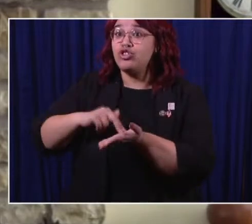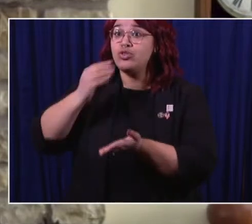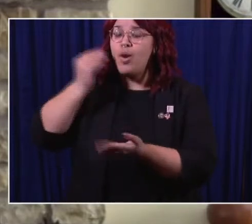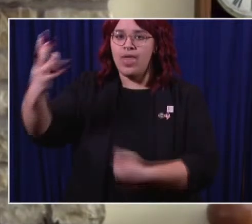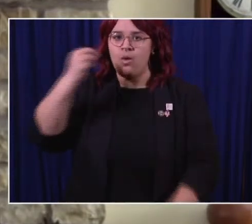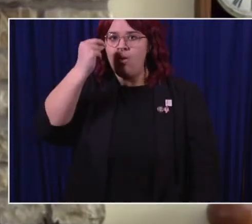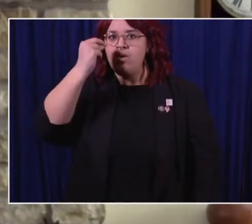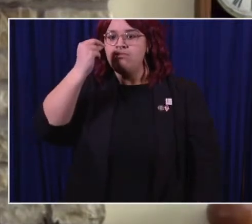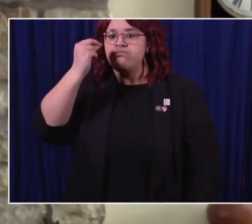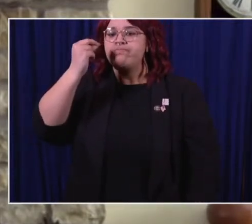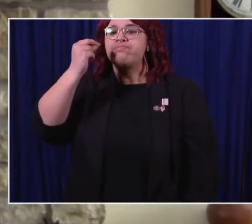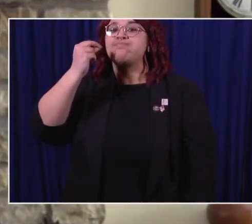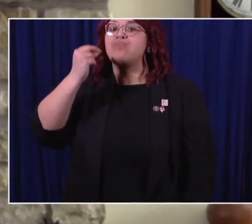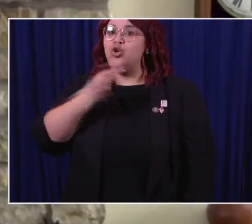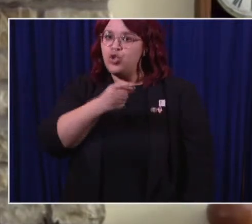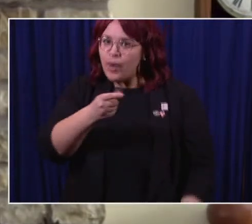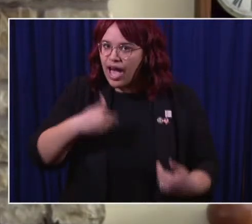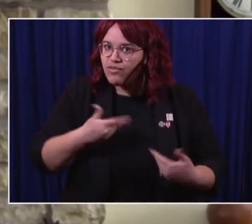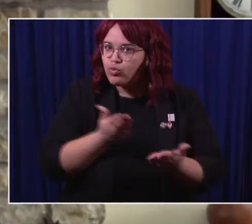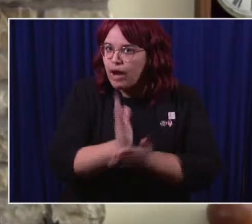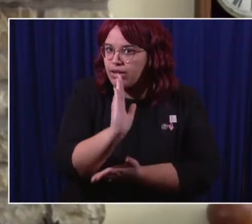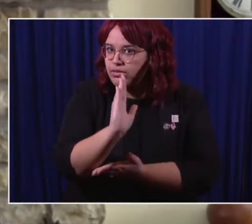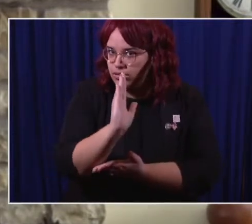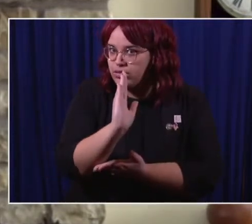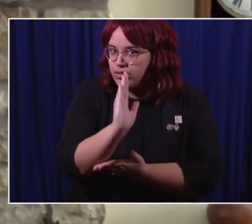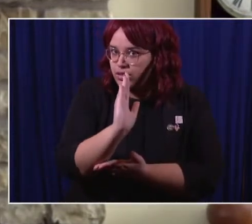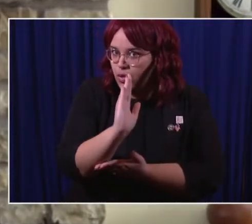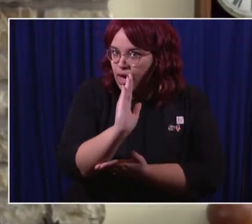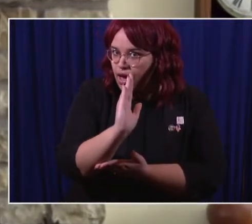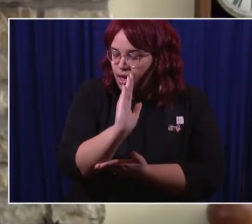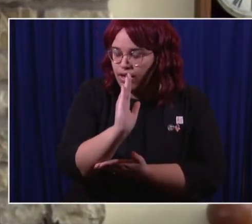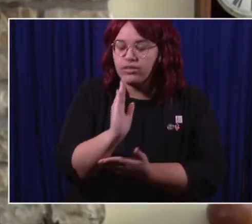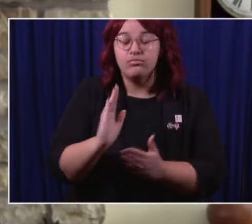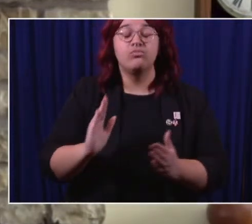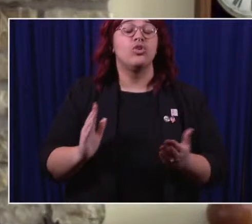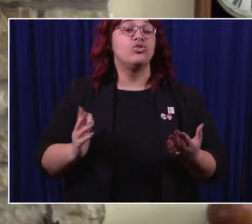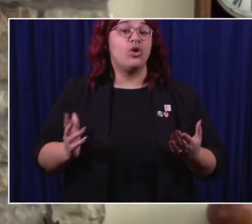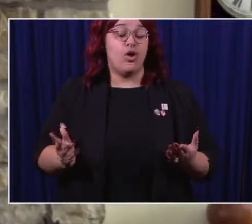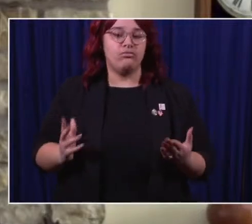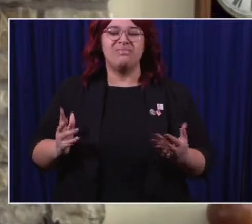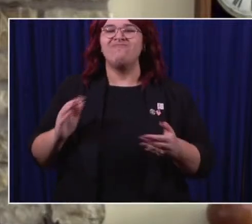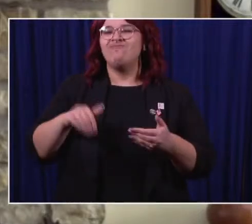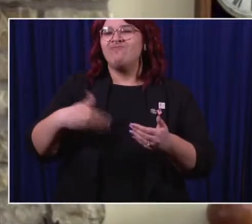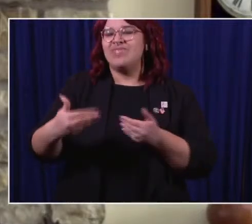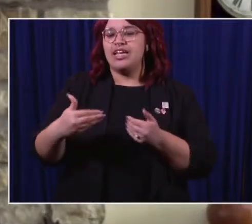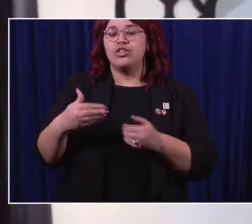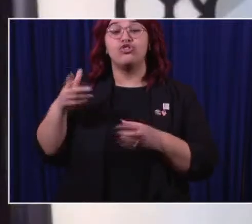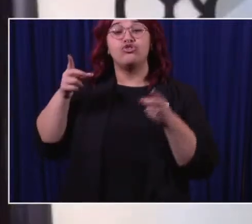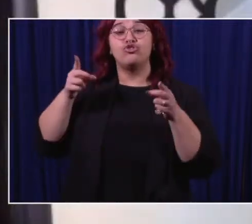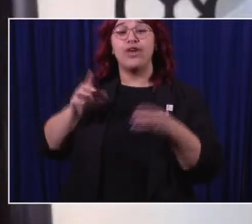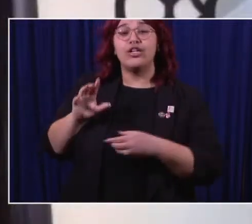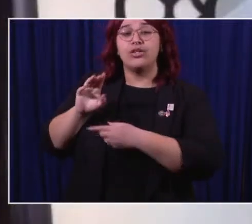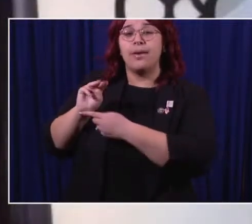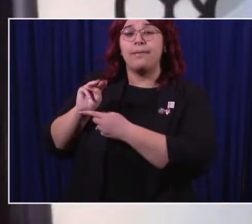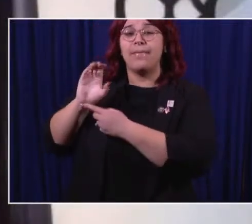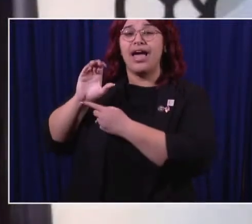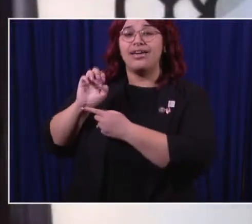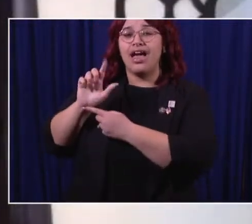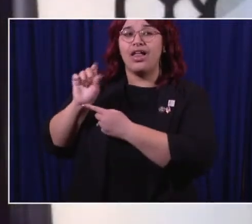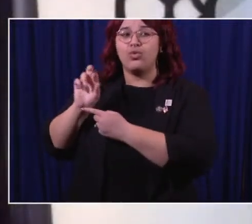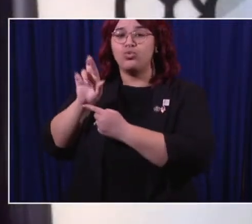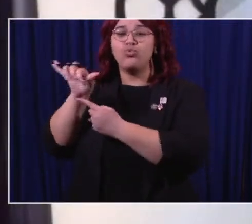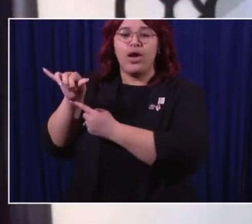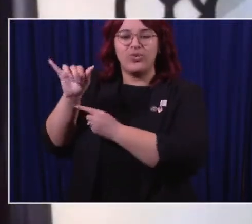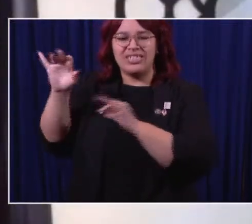needs are not being met. Director, good to have you back on. Thank you, Governor. I'm glad to be here today to talk